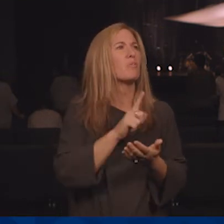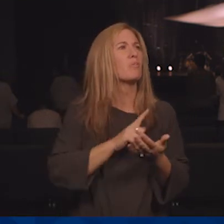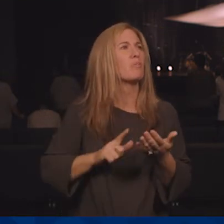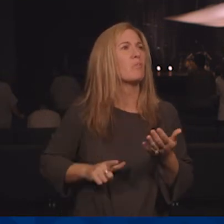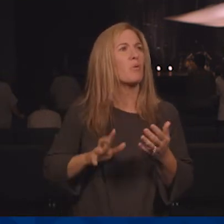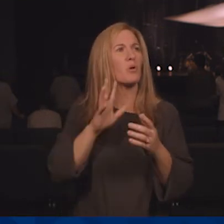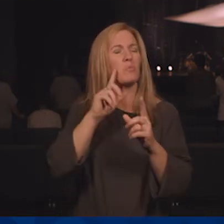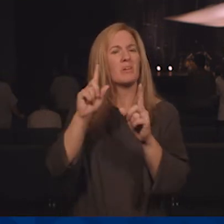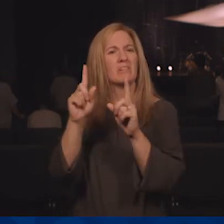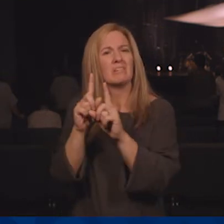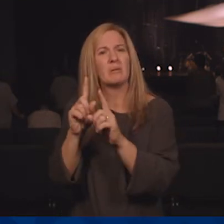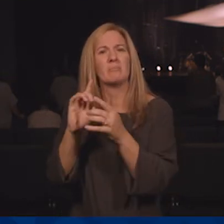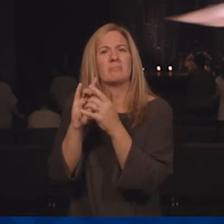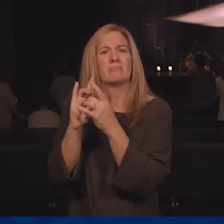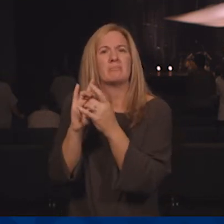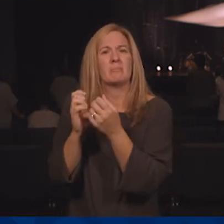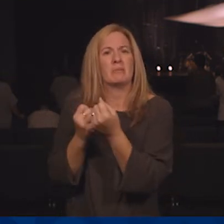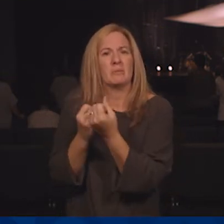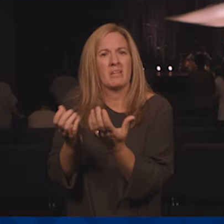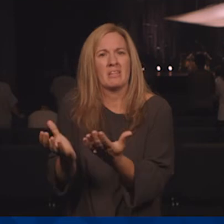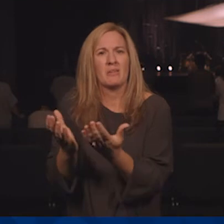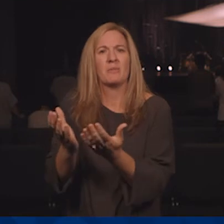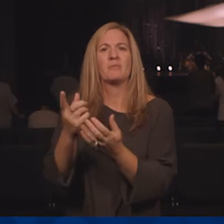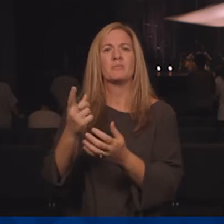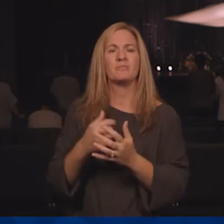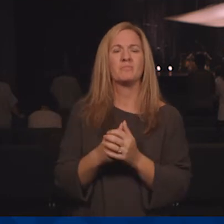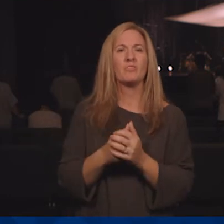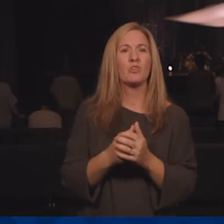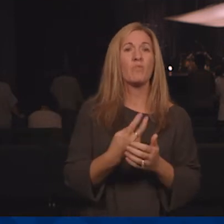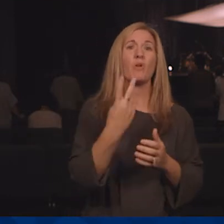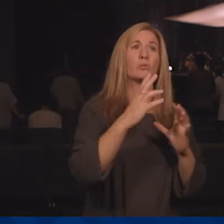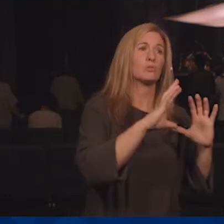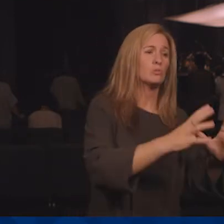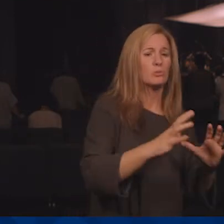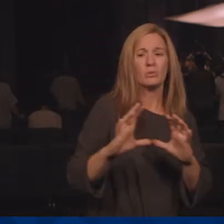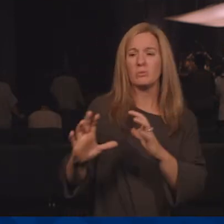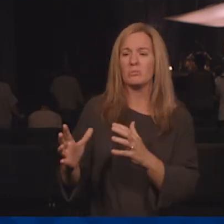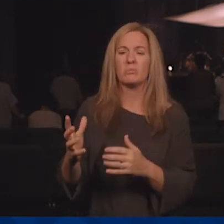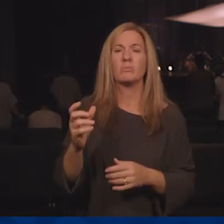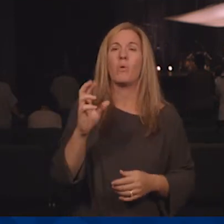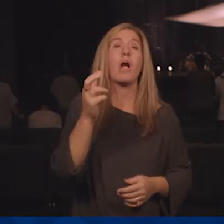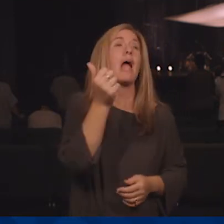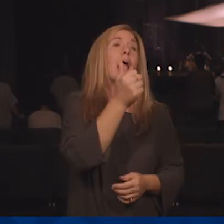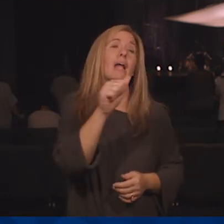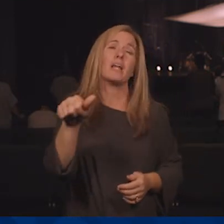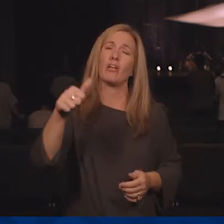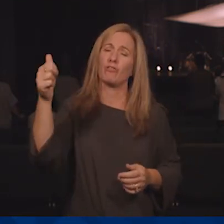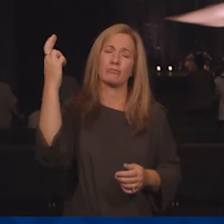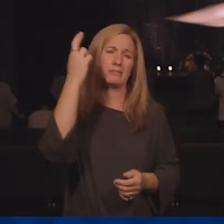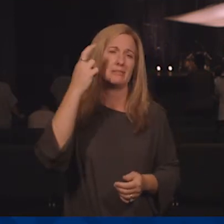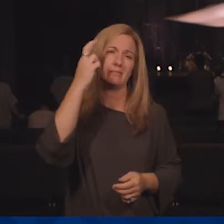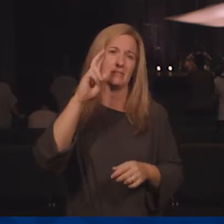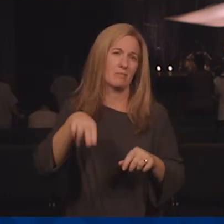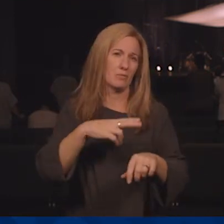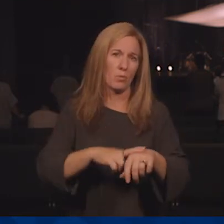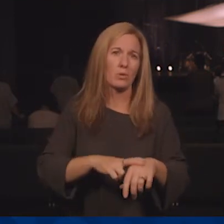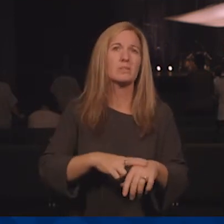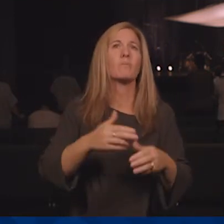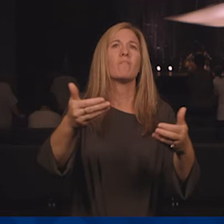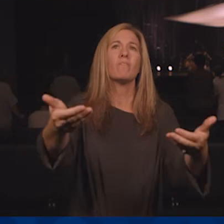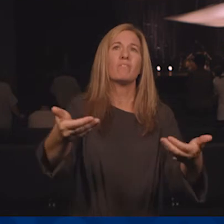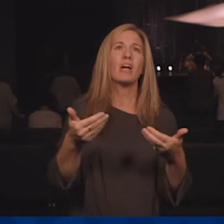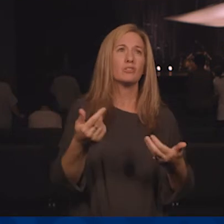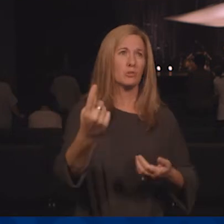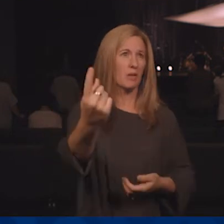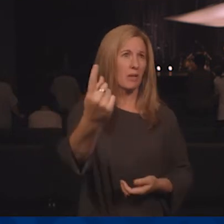that space. So for those two things, or of course for any other reason, I'm going to invite you right now to come forward. Can our prayer